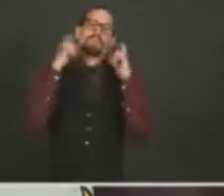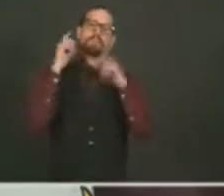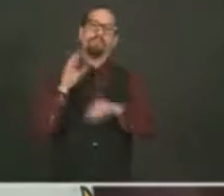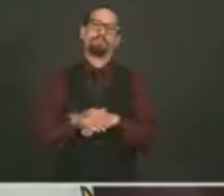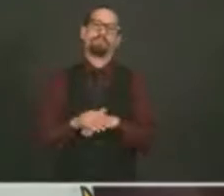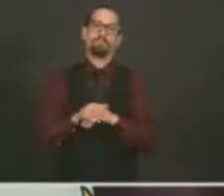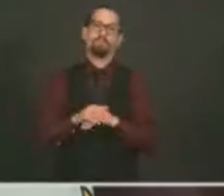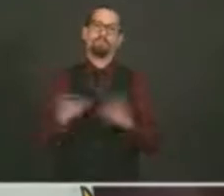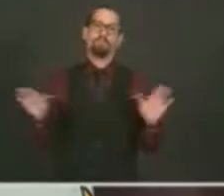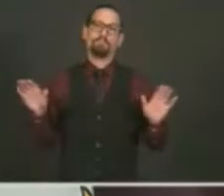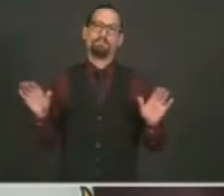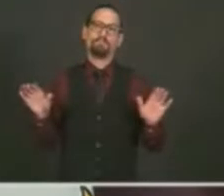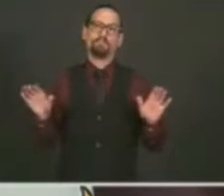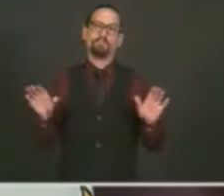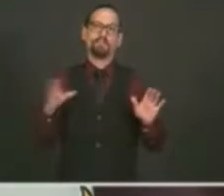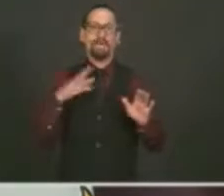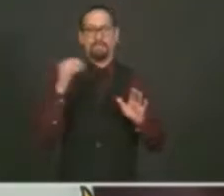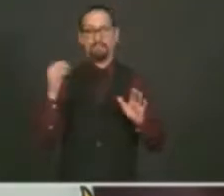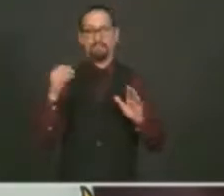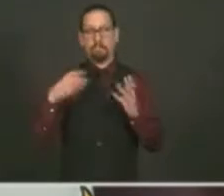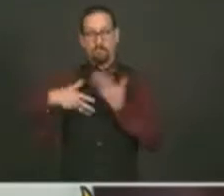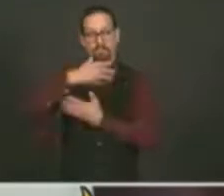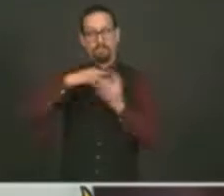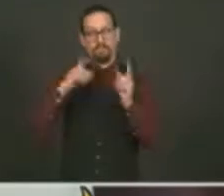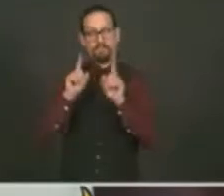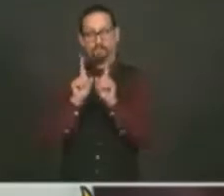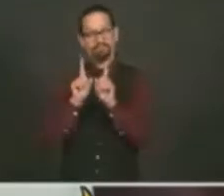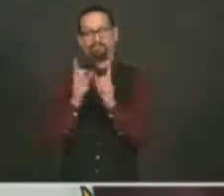And keep your distance and stay outside.